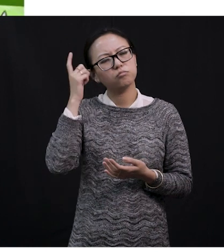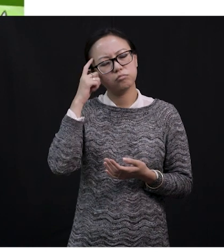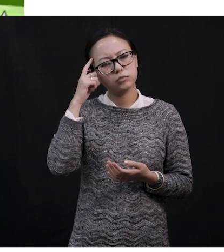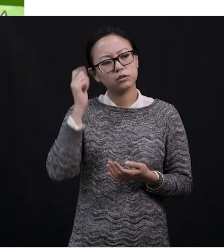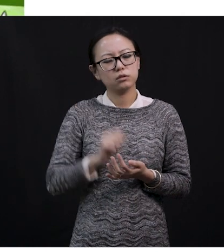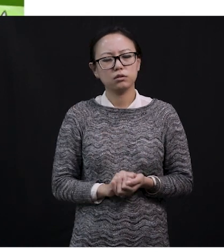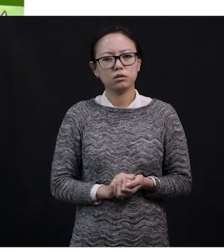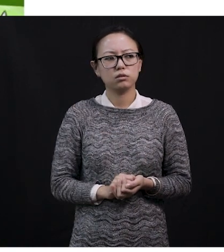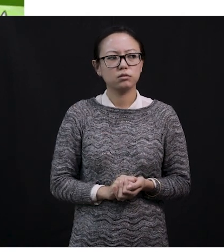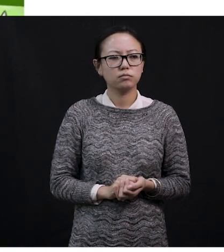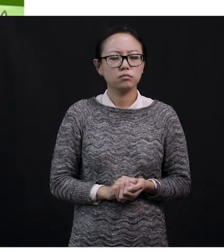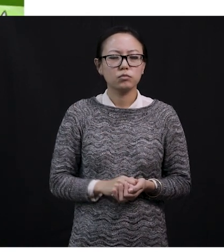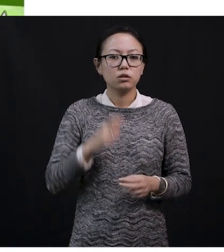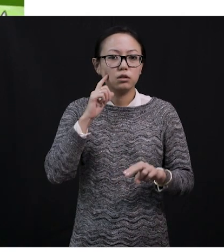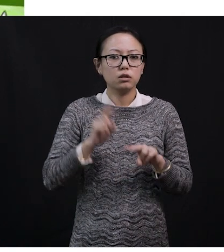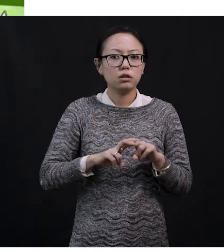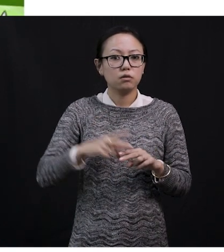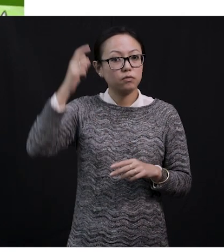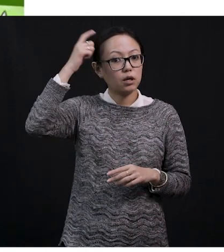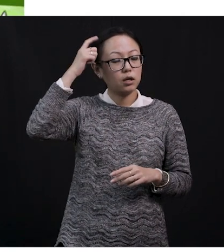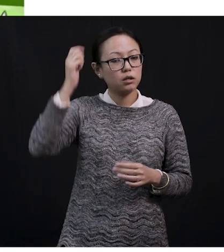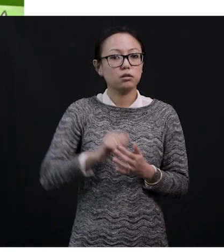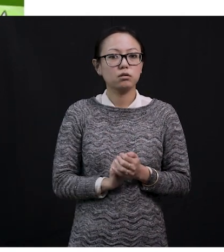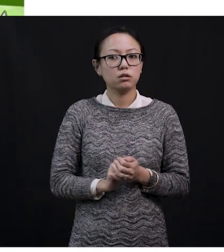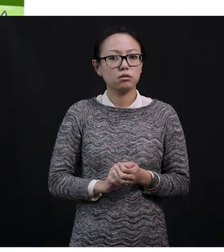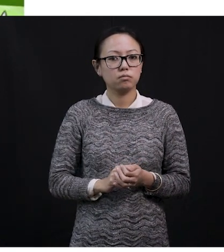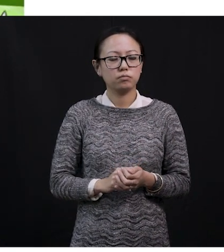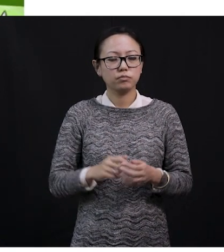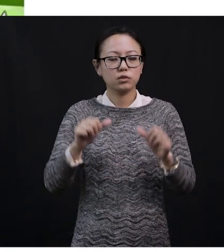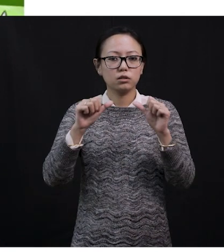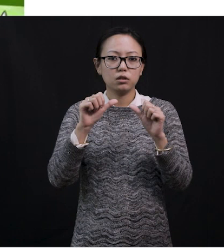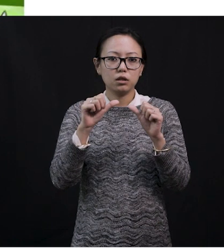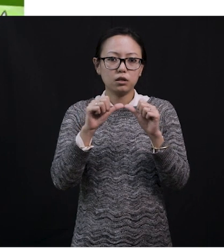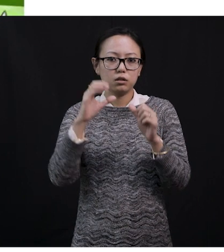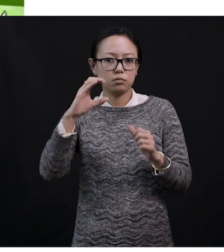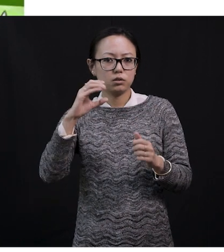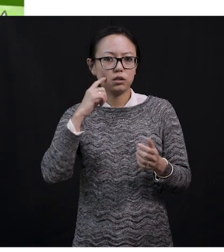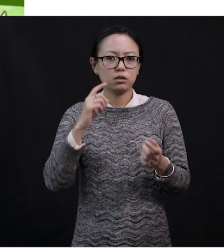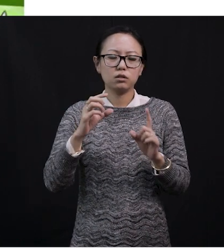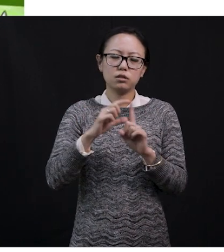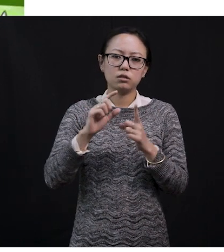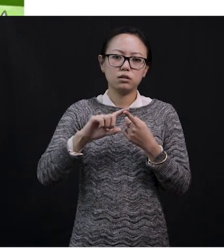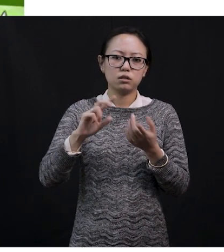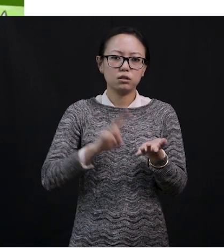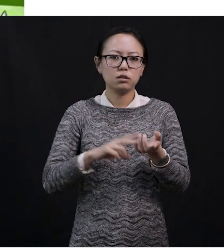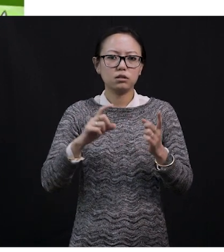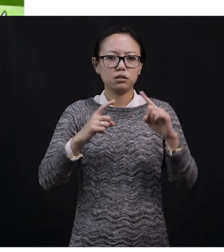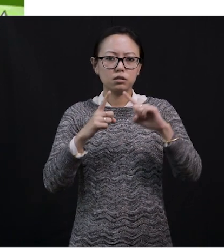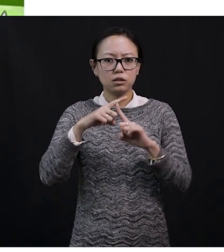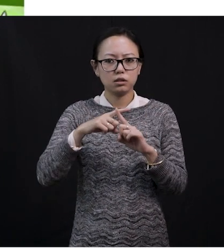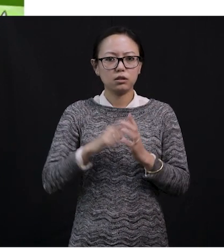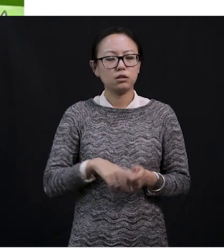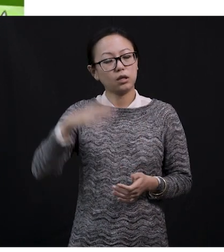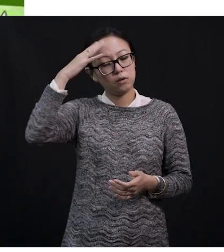memory loss. So he's wondering whether he had that or not. And he's trying to remember what or how he might have